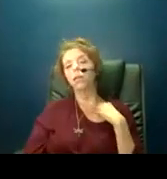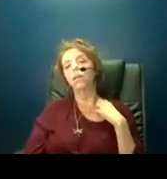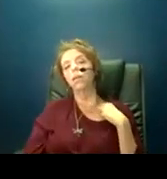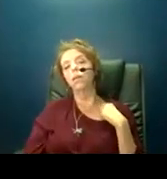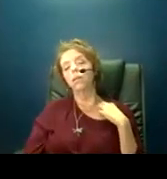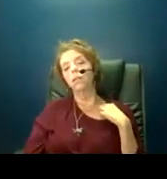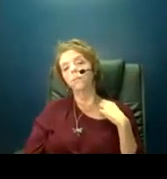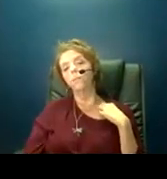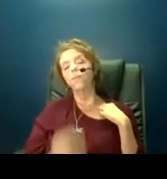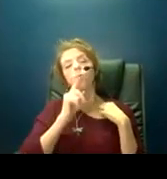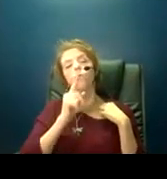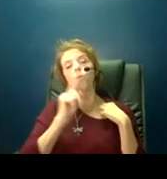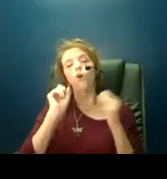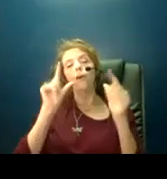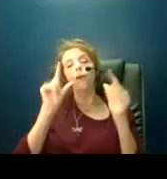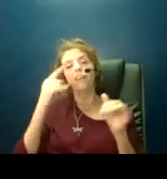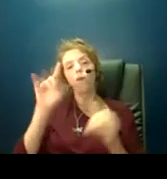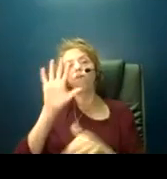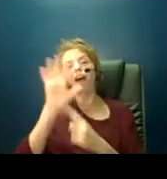just real quickly for 5 minutes, fill in those two columns.